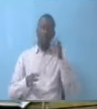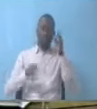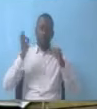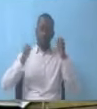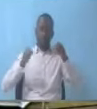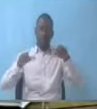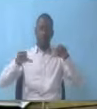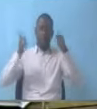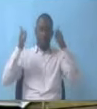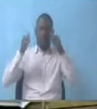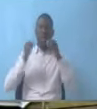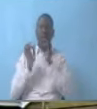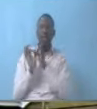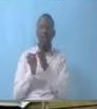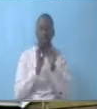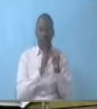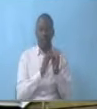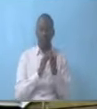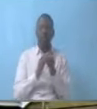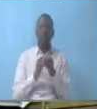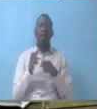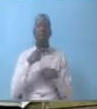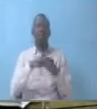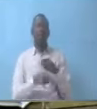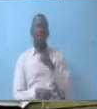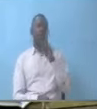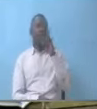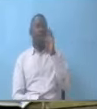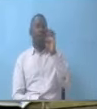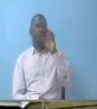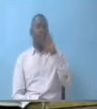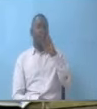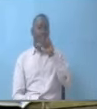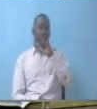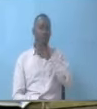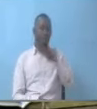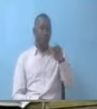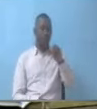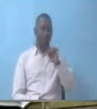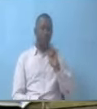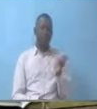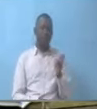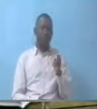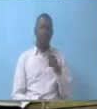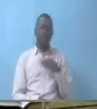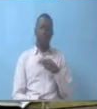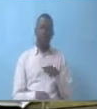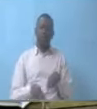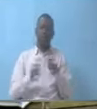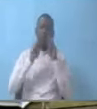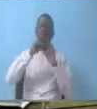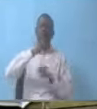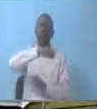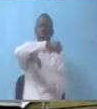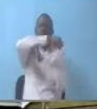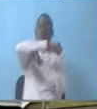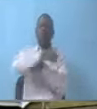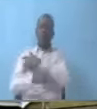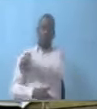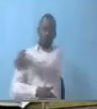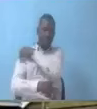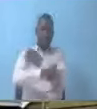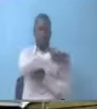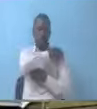Drame rose up to be the appellant's lawyer. Bu kawé Drame nak jog taxaw wonene mo moy lawyer to be the accused lawyer. Nekin